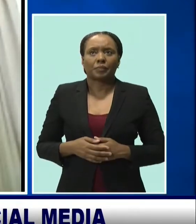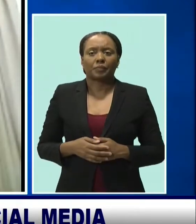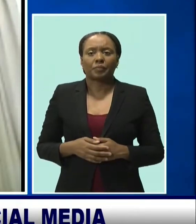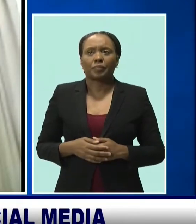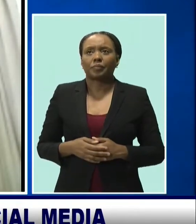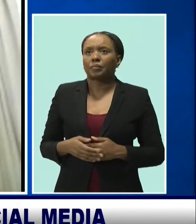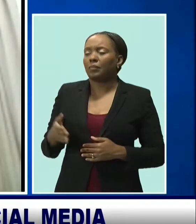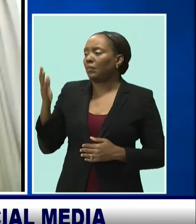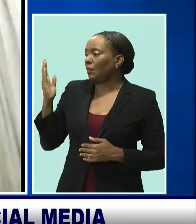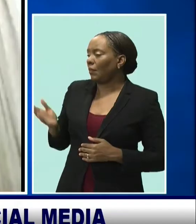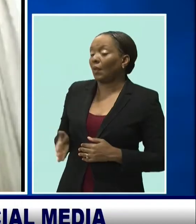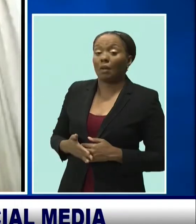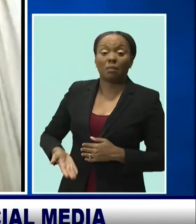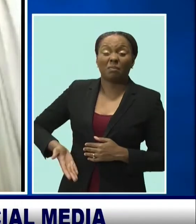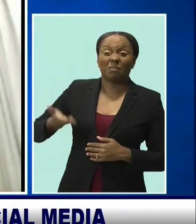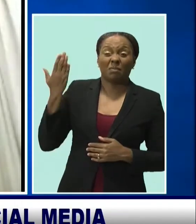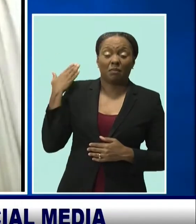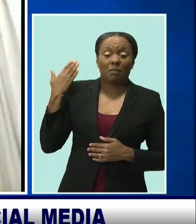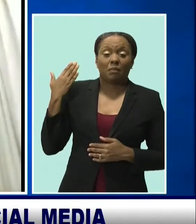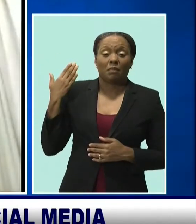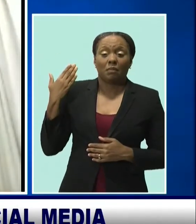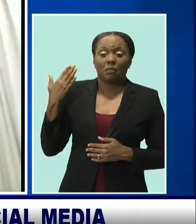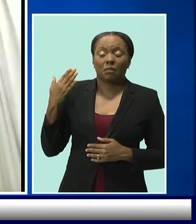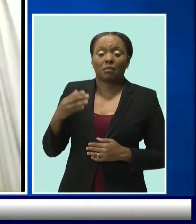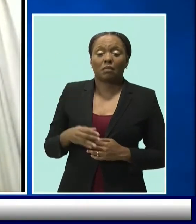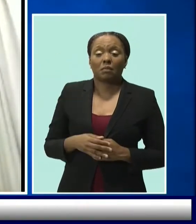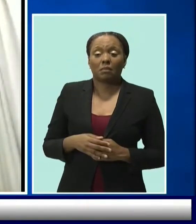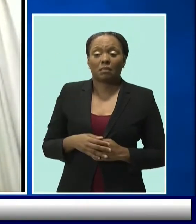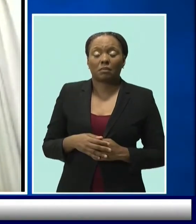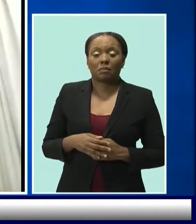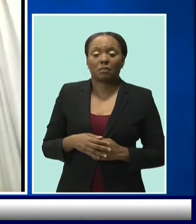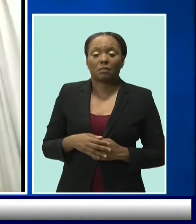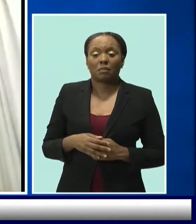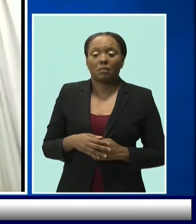Previously, traffickers tended to operate as part of a